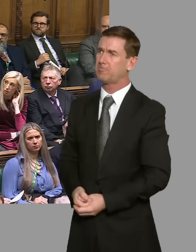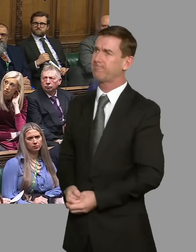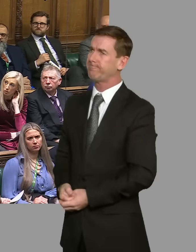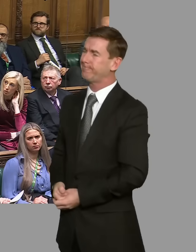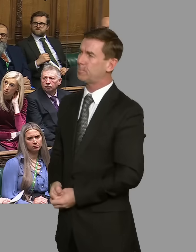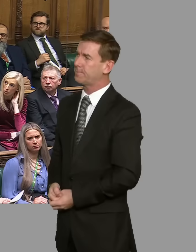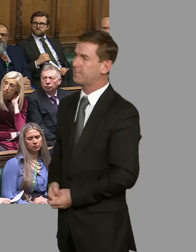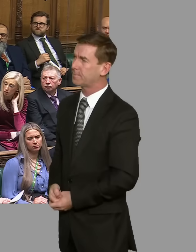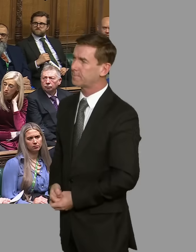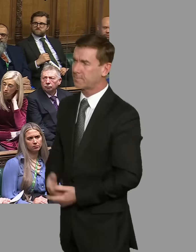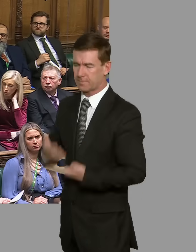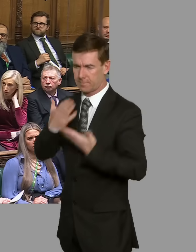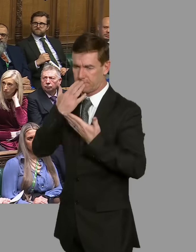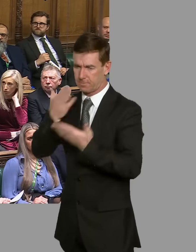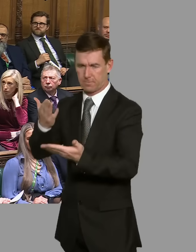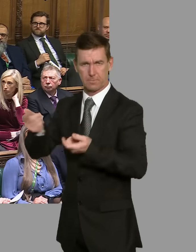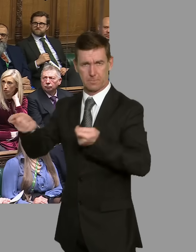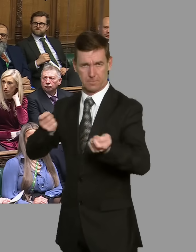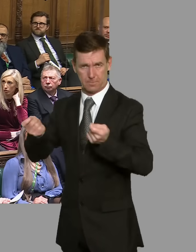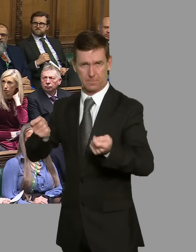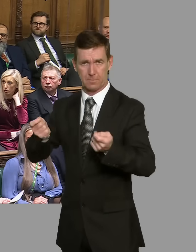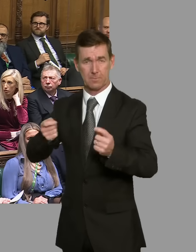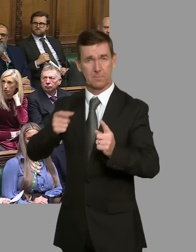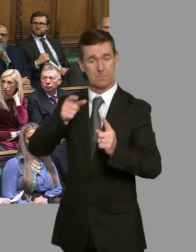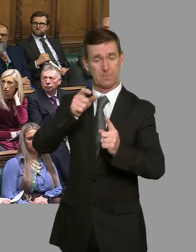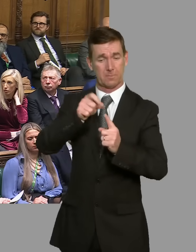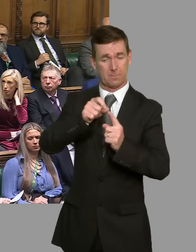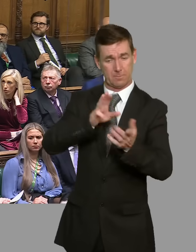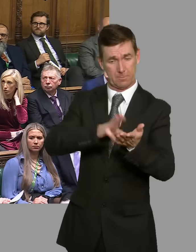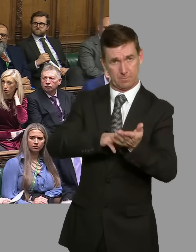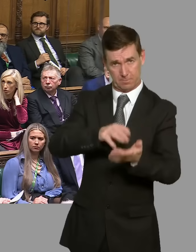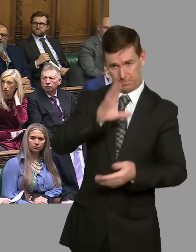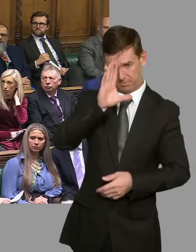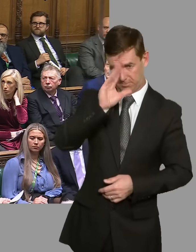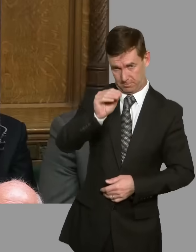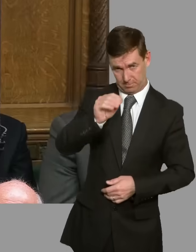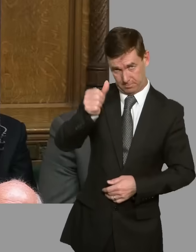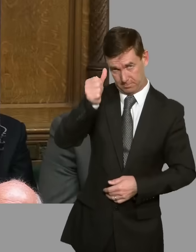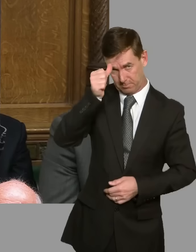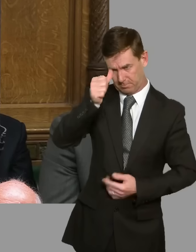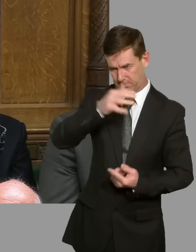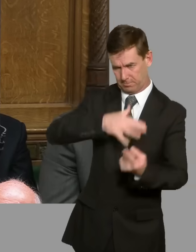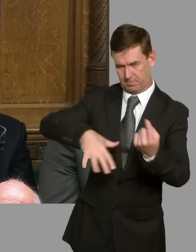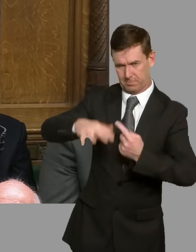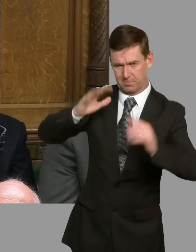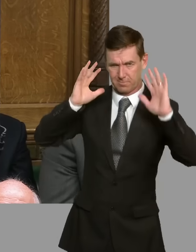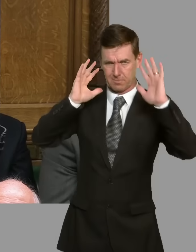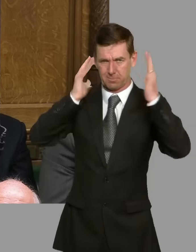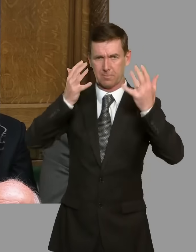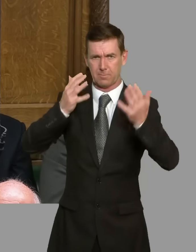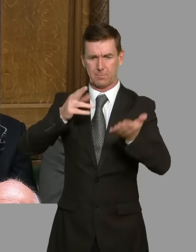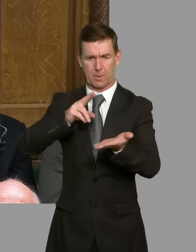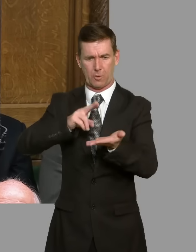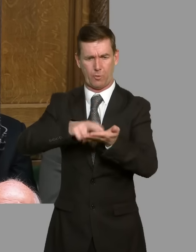the grave concerns that abound around the Northern Ireland Troubles Bill, particularly amongst veterans and particularly among those